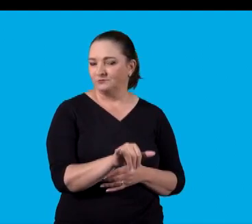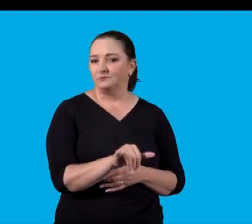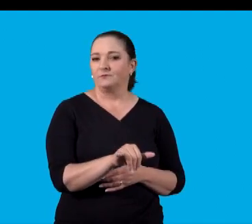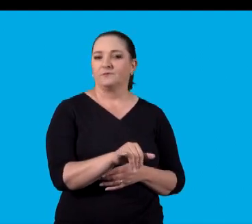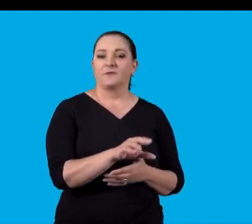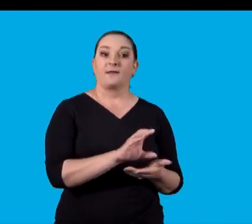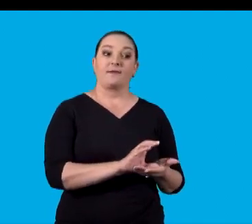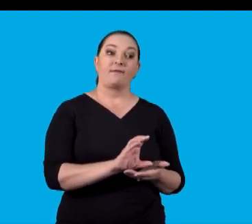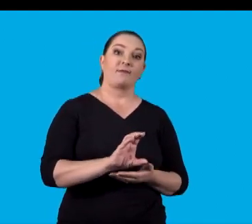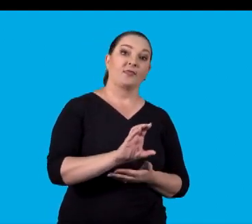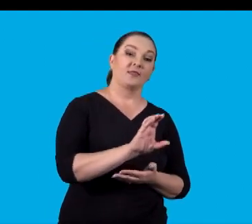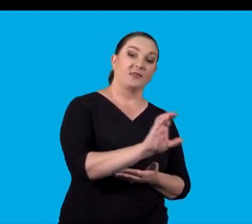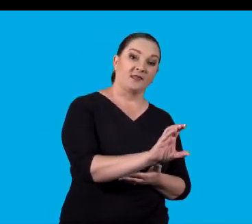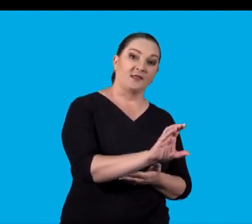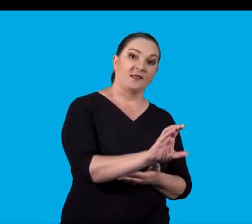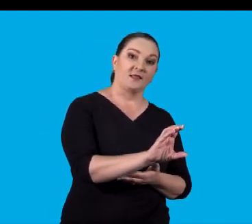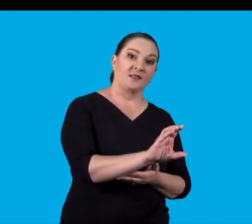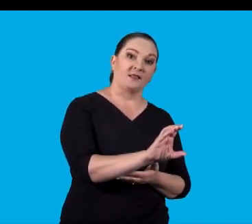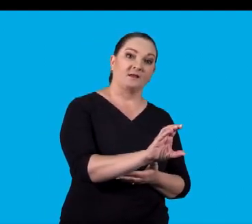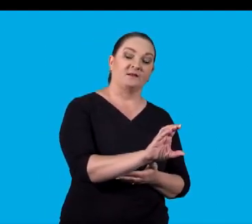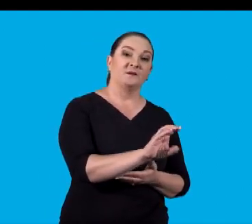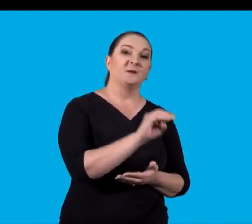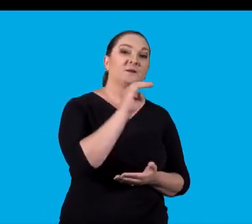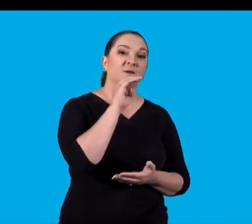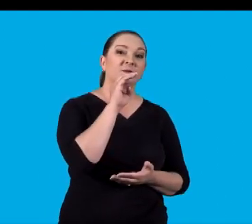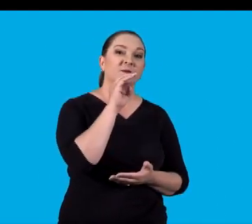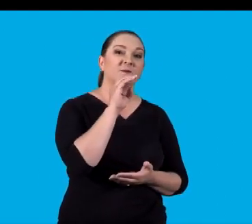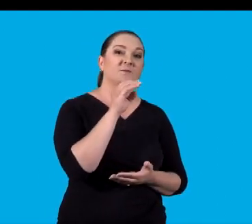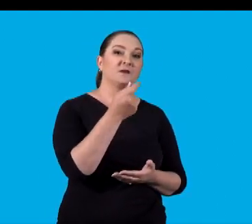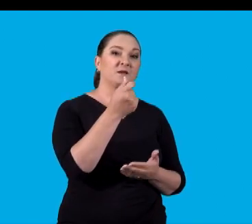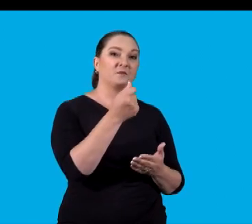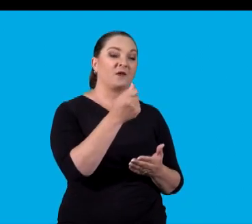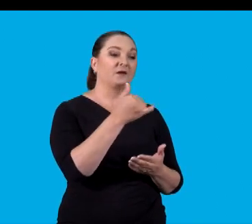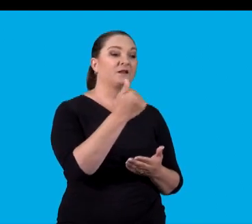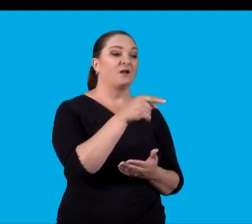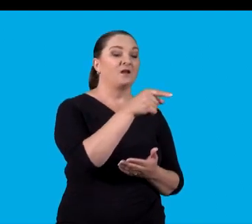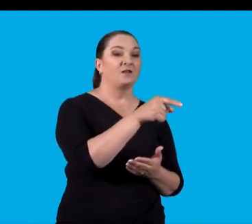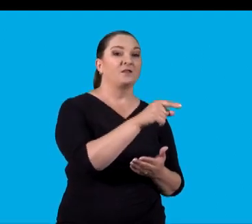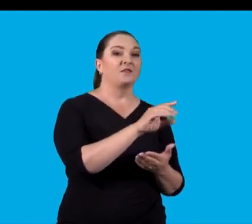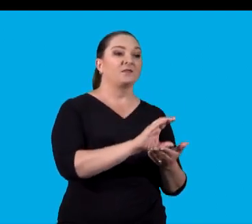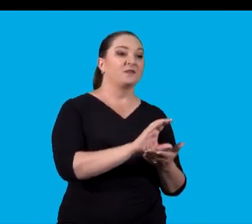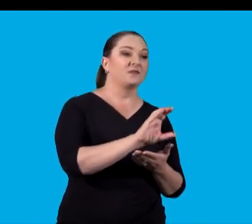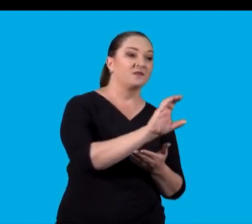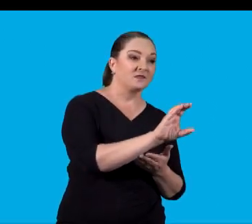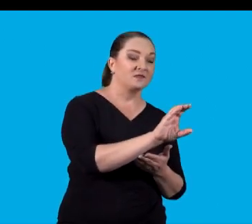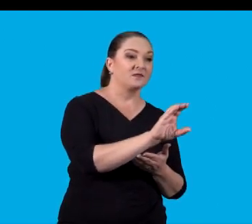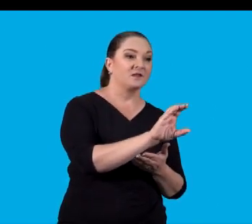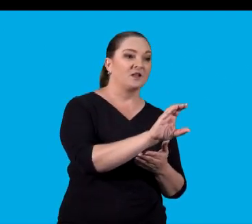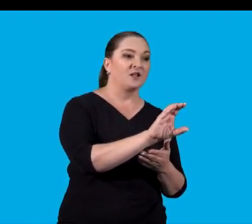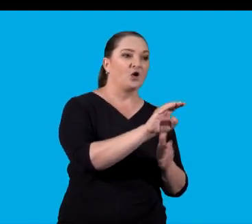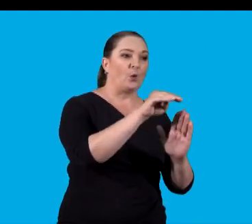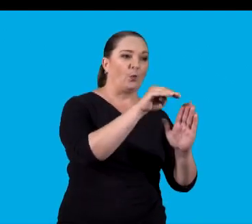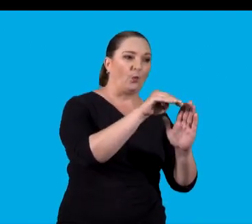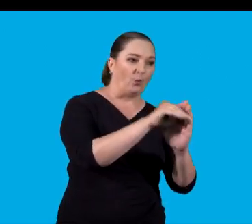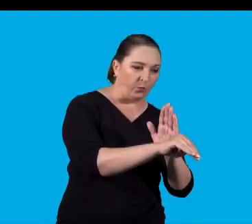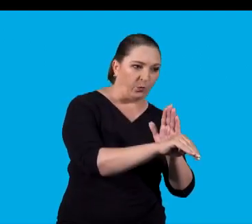cash outflow? When you have an investment, a decrease in the investment is